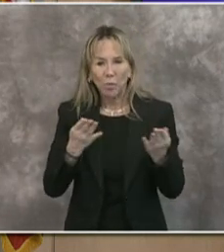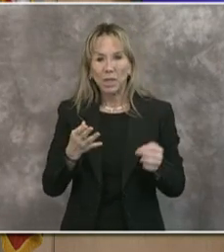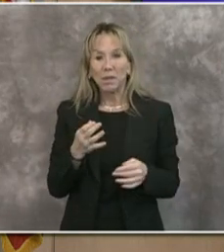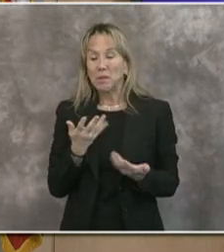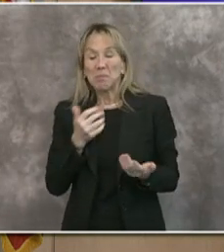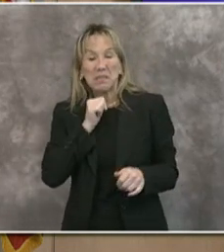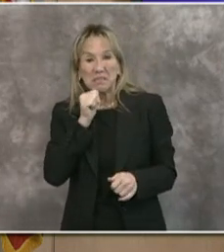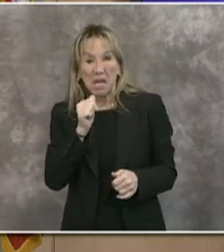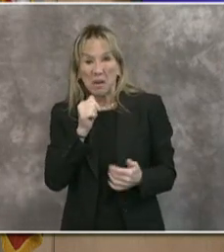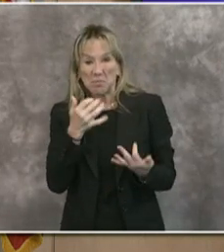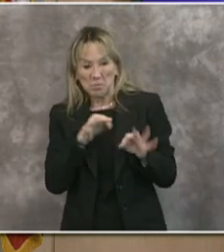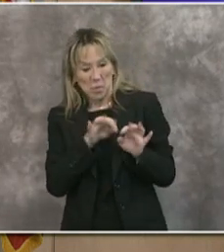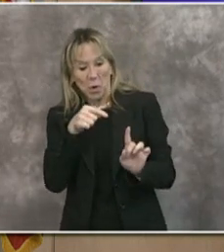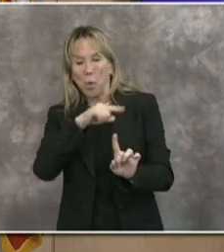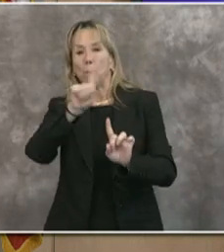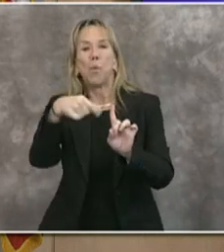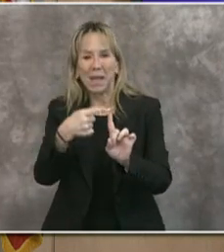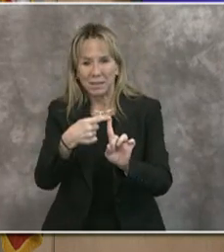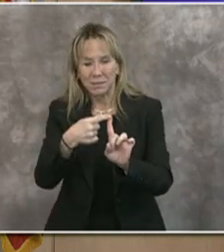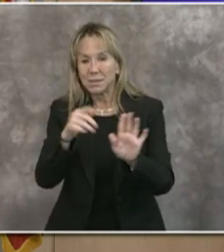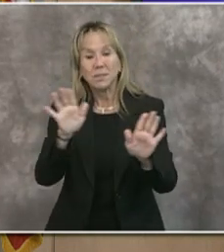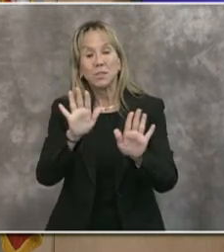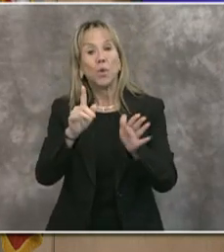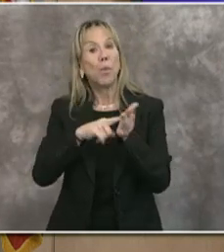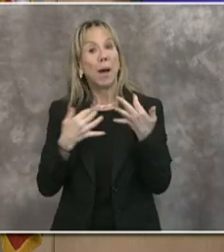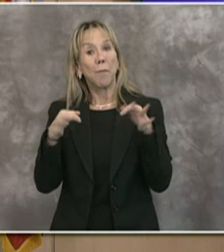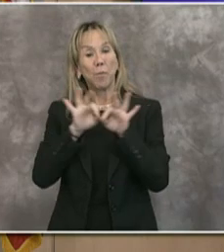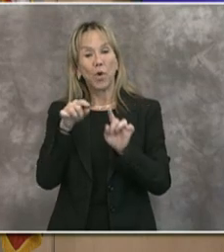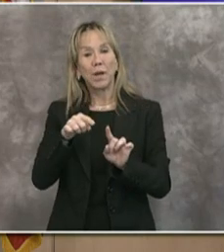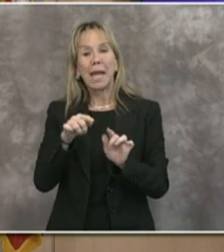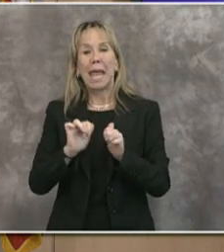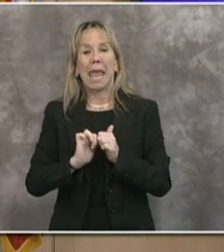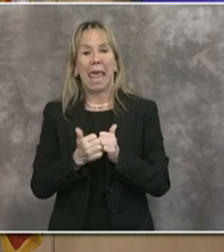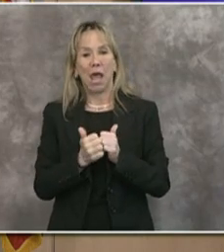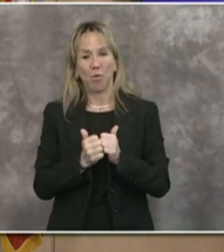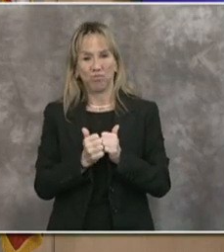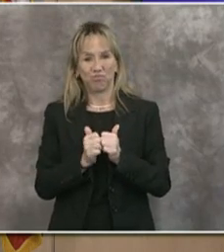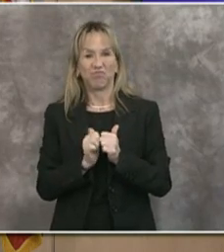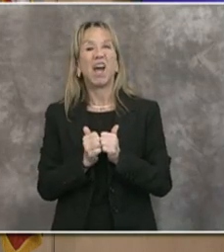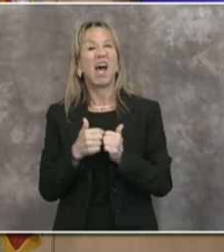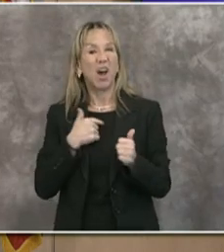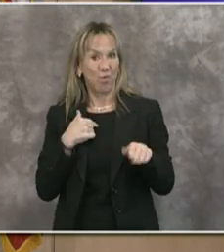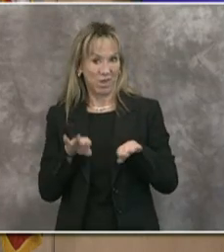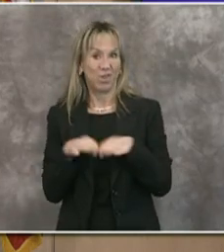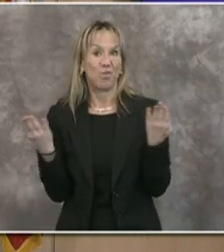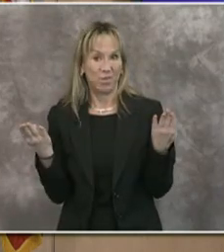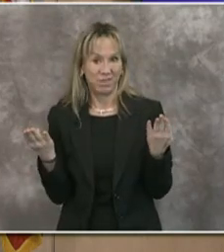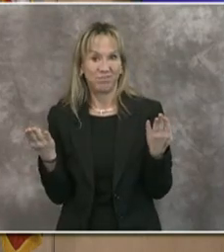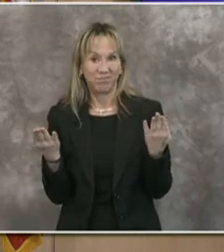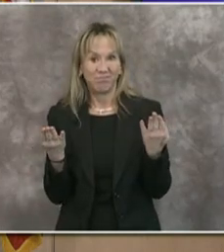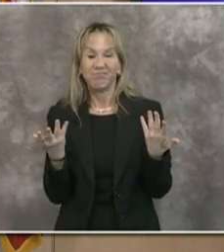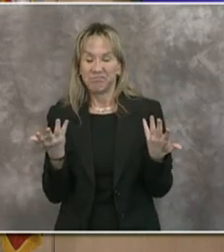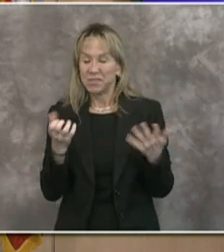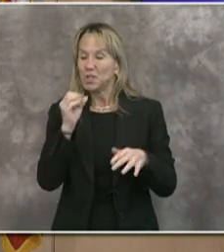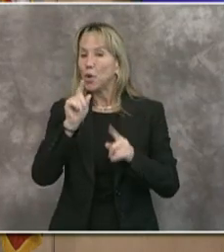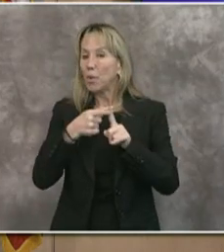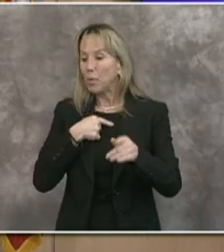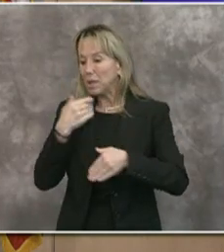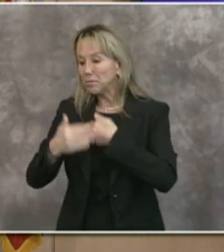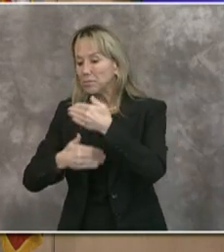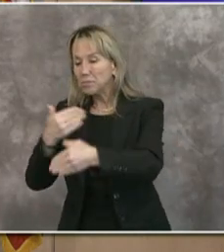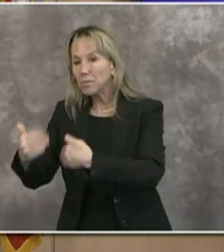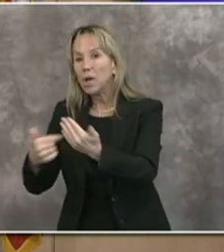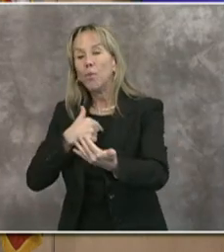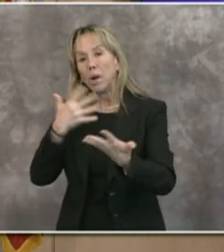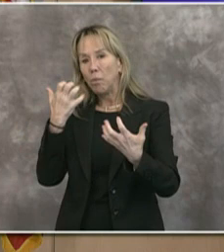reopen. That is what is going to determine our success. And so as we move forward, we want to be clear, thoughtful. We want to continue